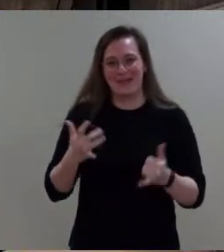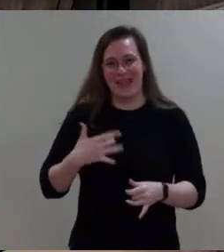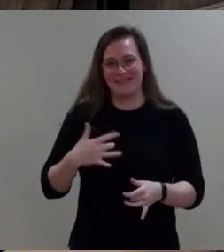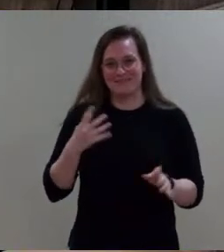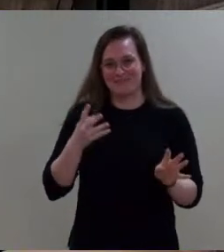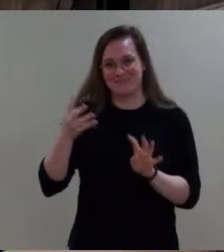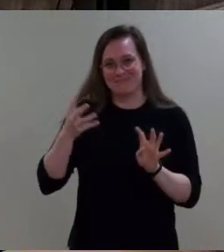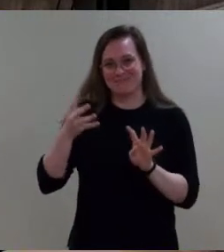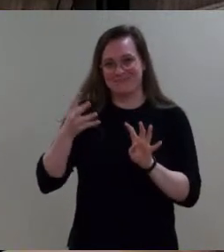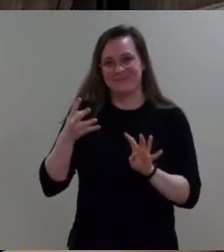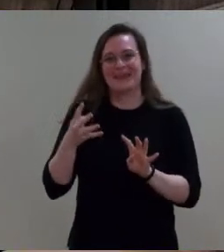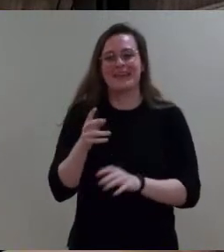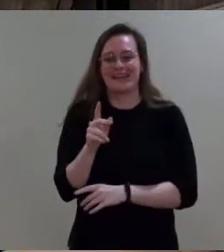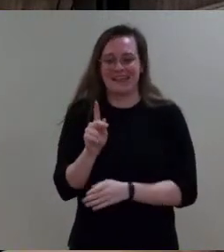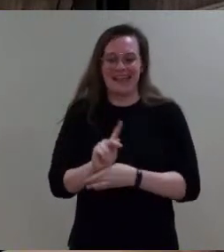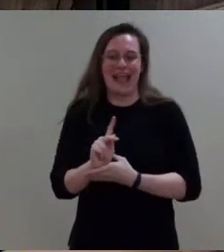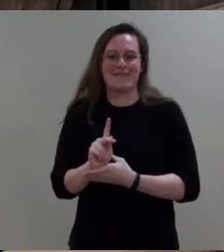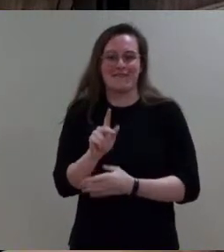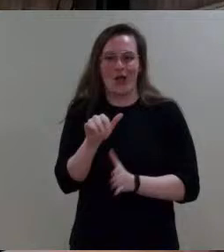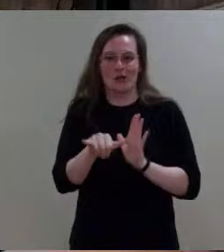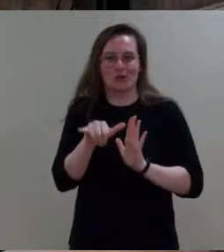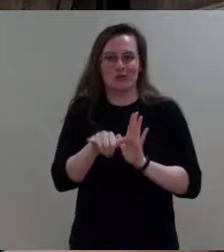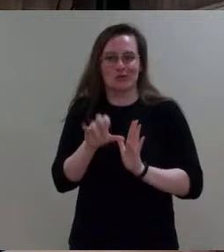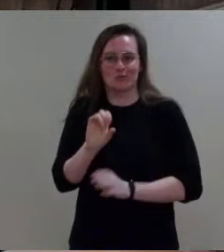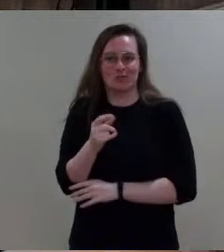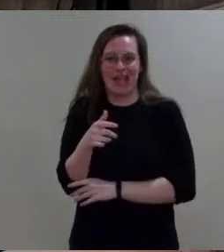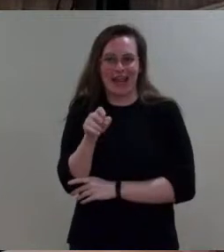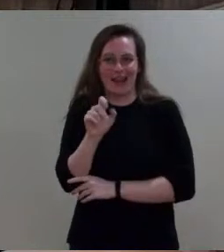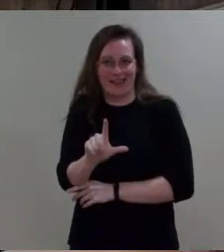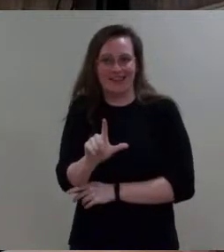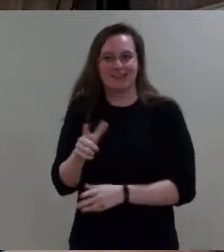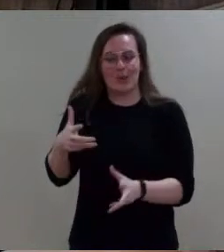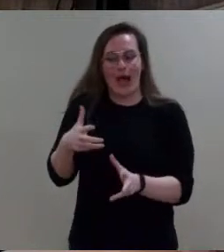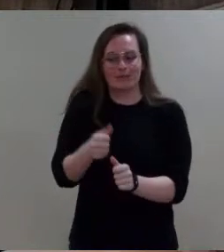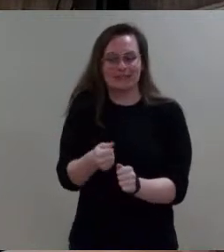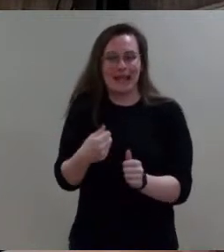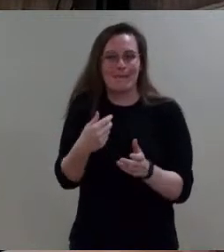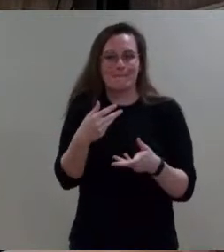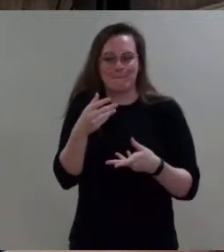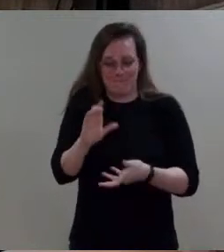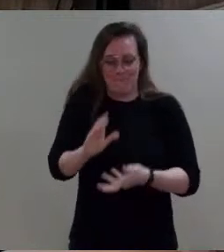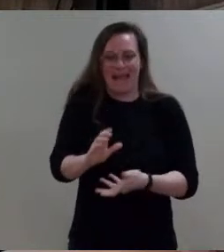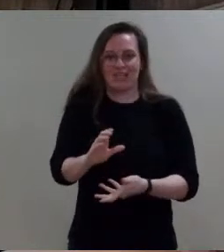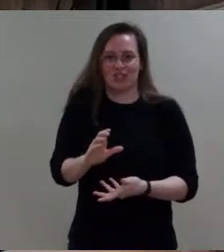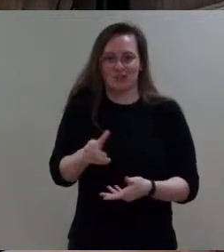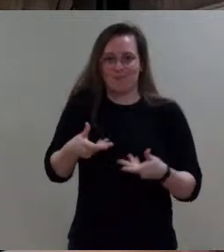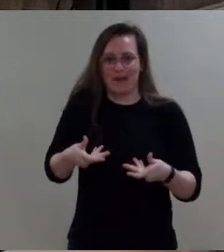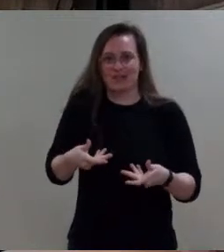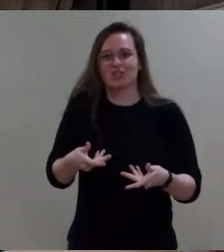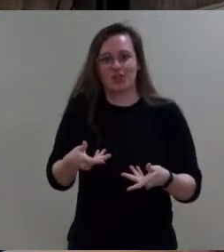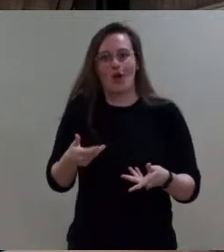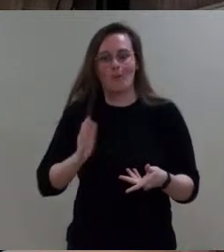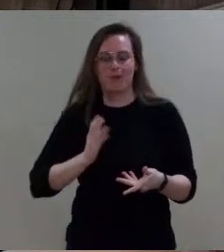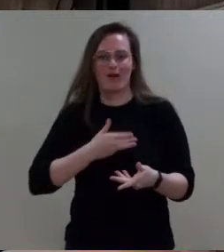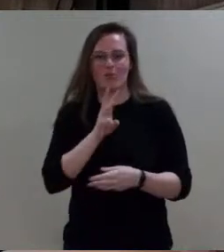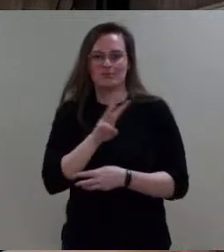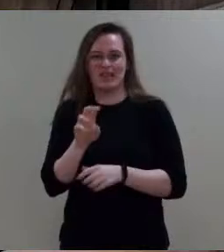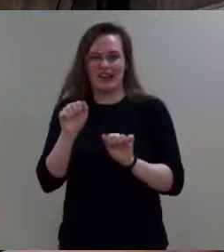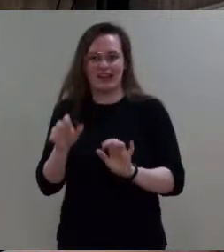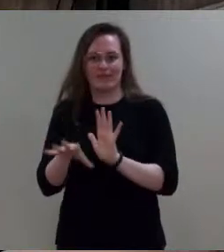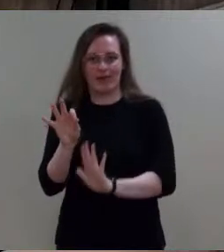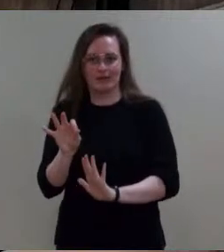Town of Kentville YouTube channel. The most up-to-date meeting package is on the Town of Kentville website. This meeting is called to